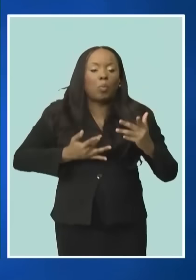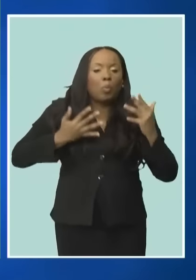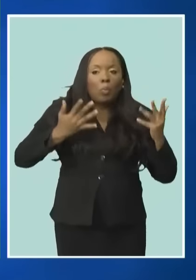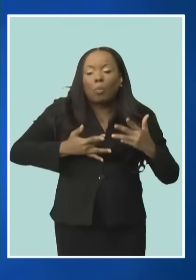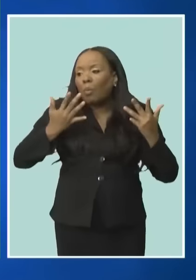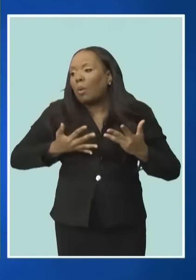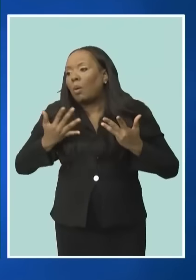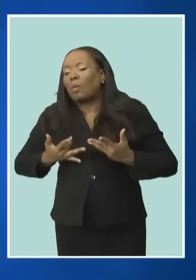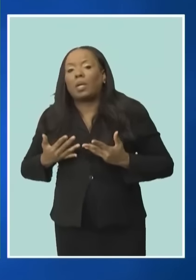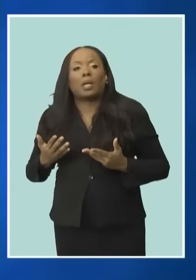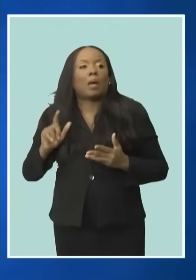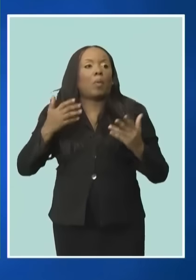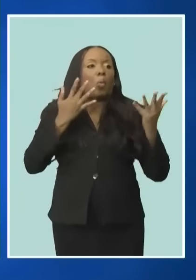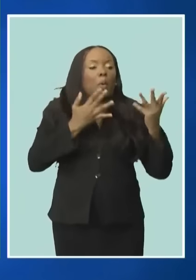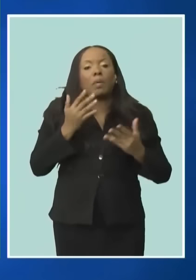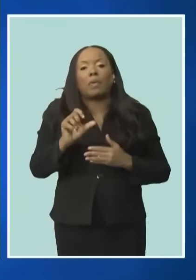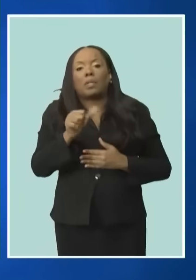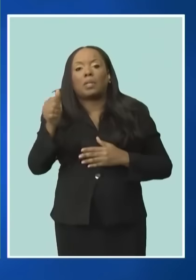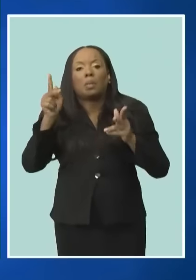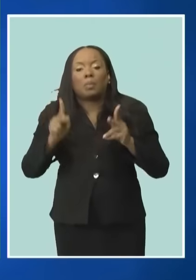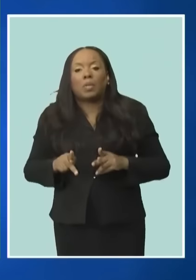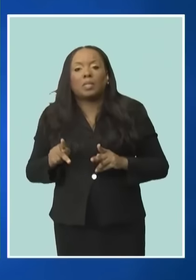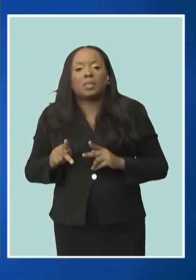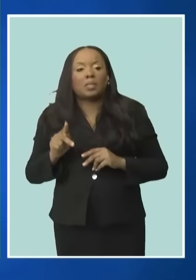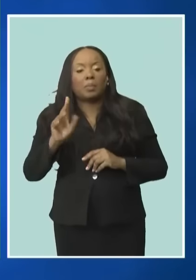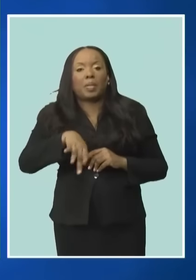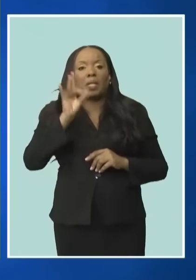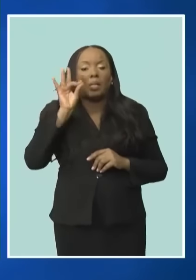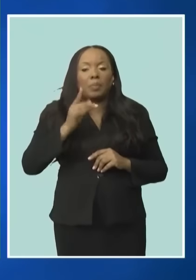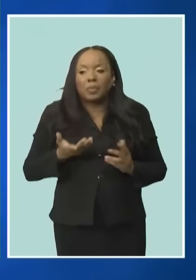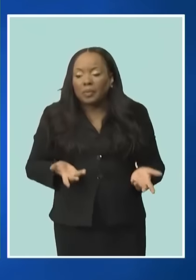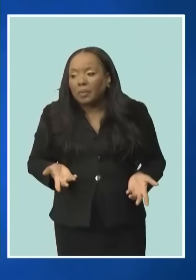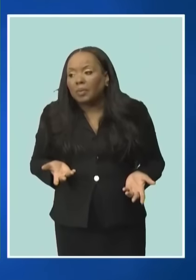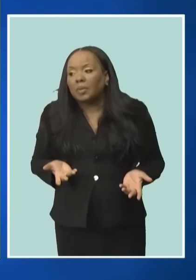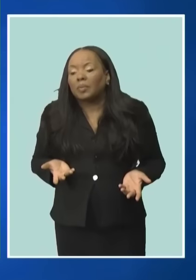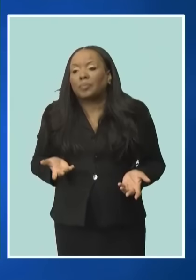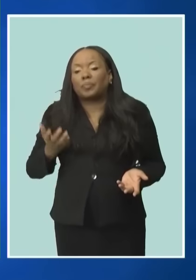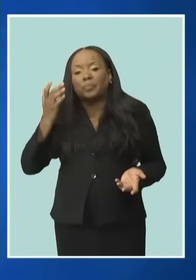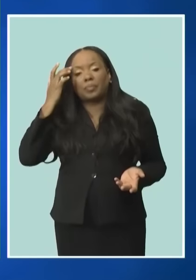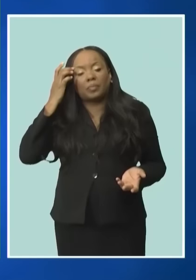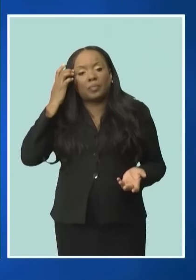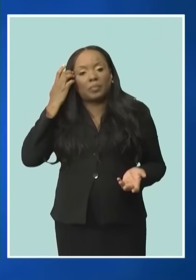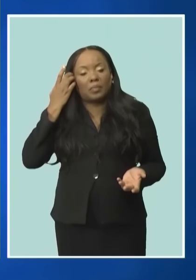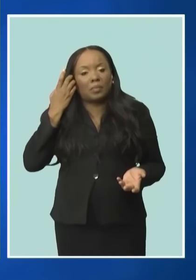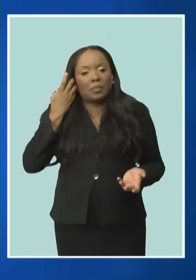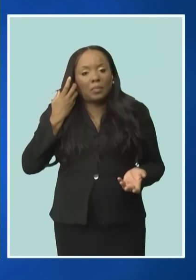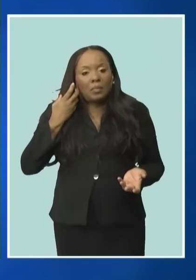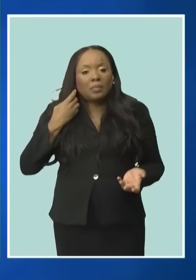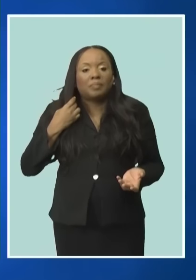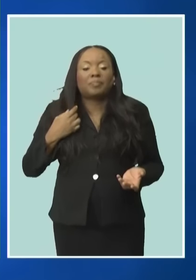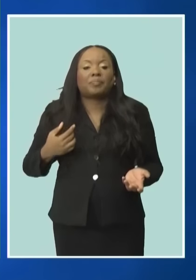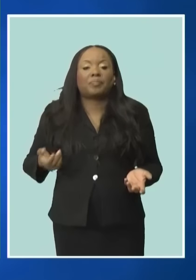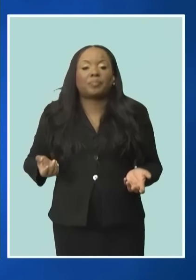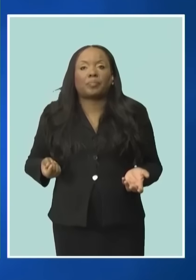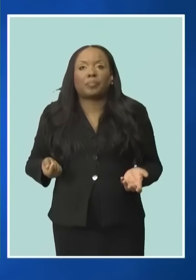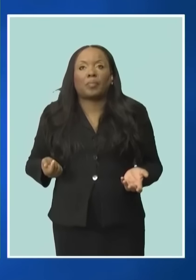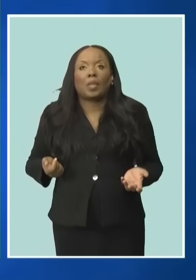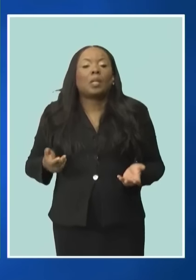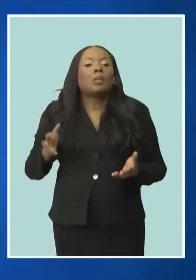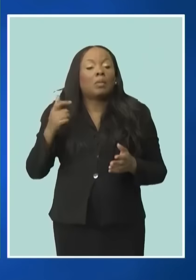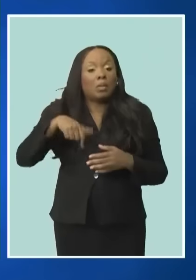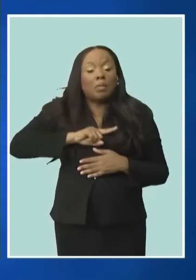getting somebody to come with you, making the effort to get in the polling station, to put